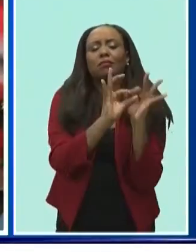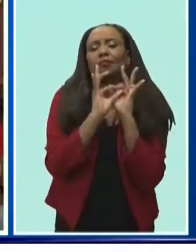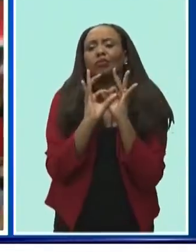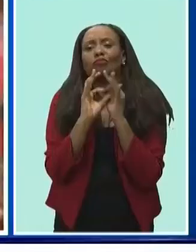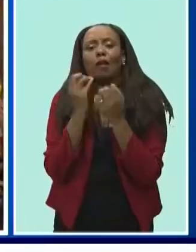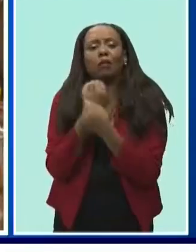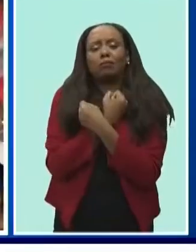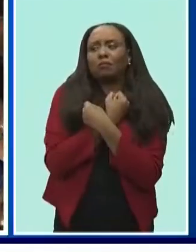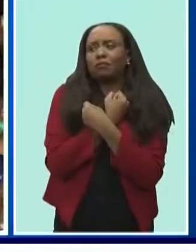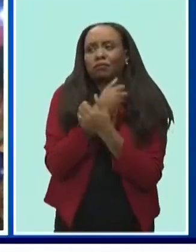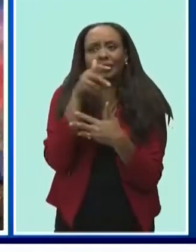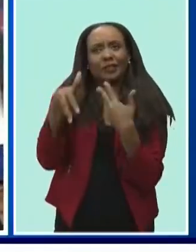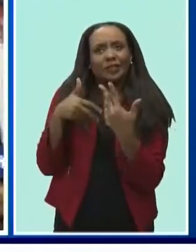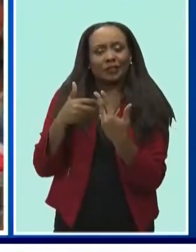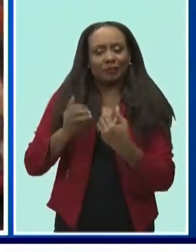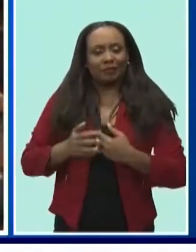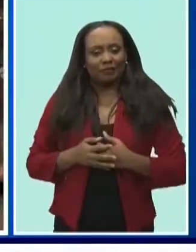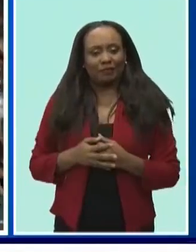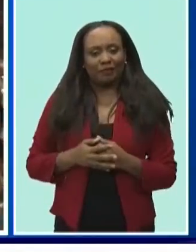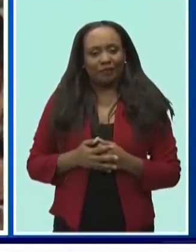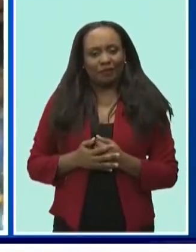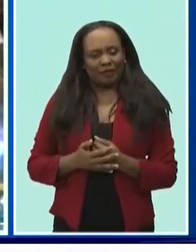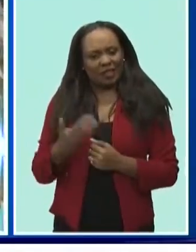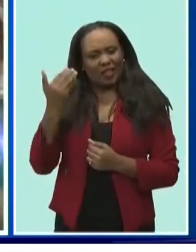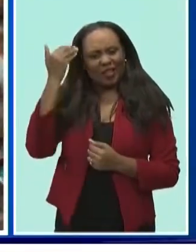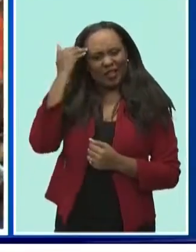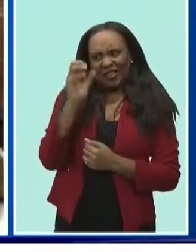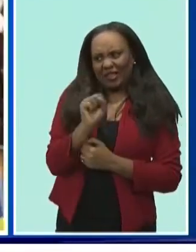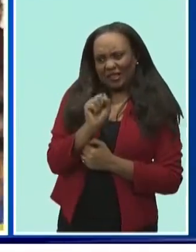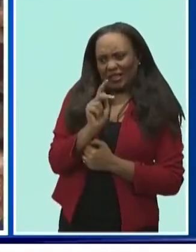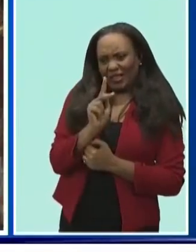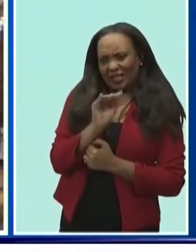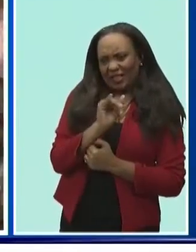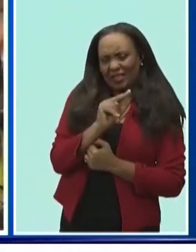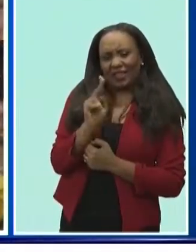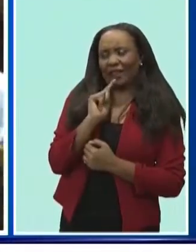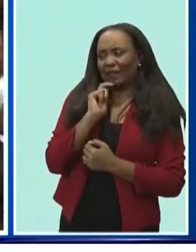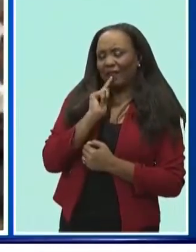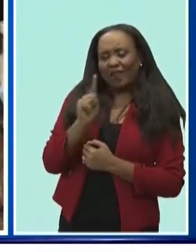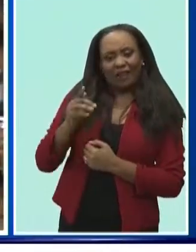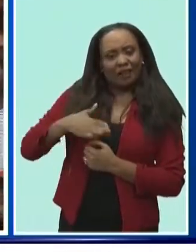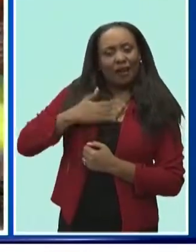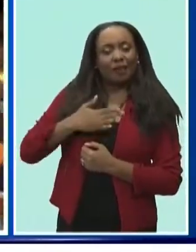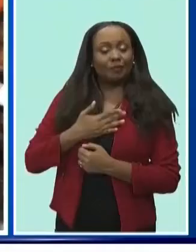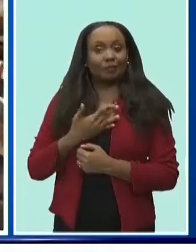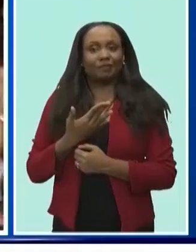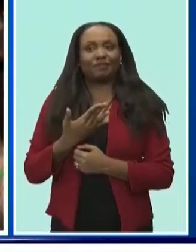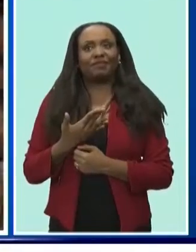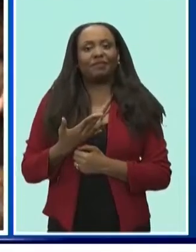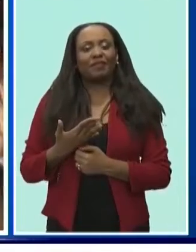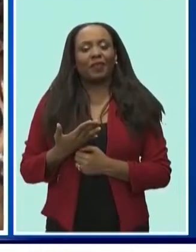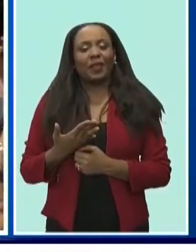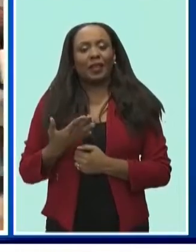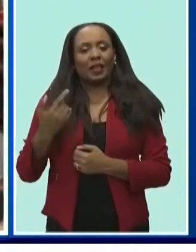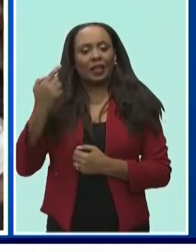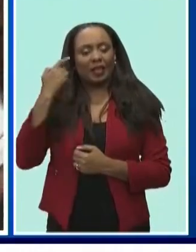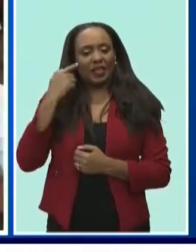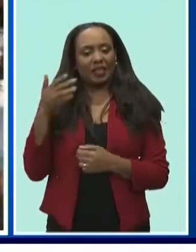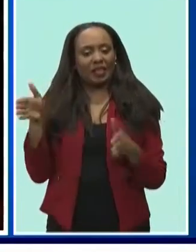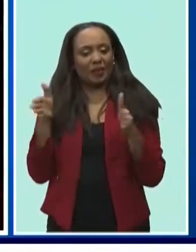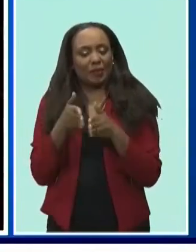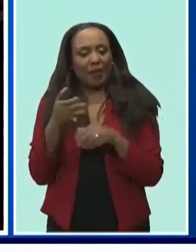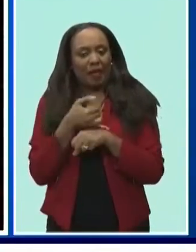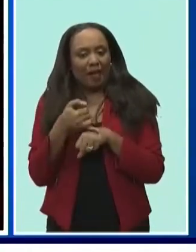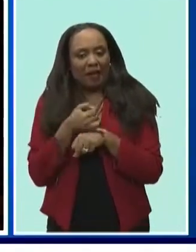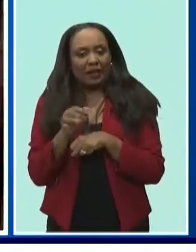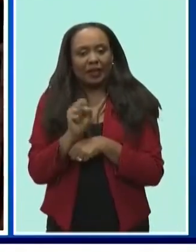Now, commenting on that regional invasion of sorts, Skinny Fabulous is happy. He thinks it's a signal the smaller islands like his native St.